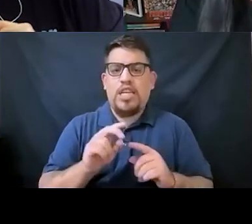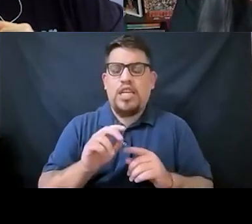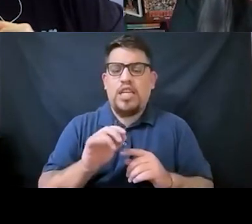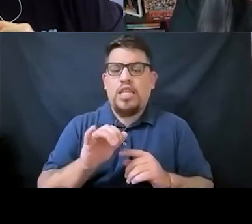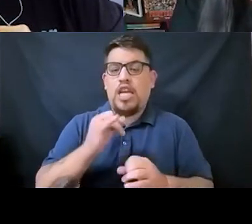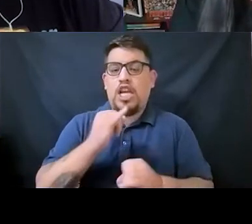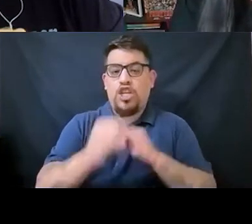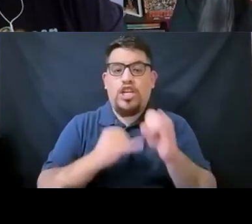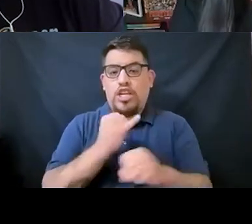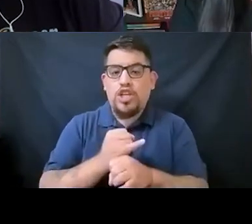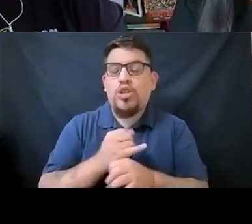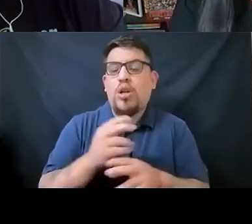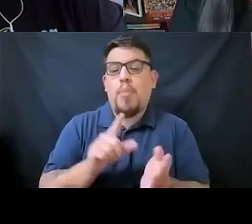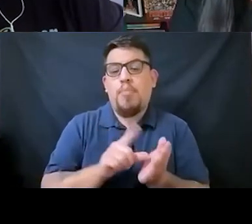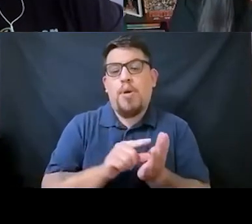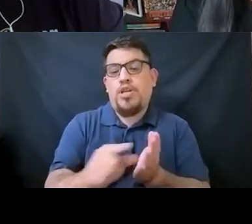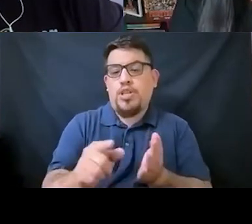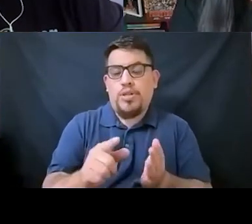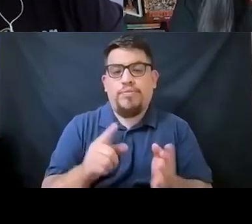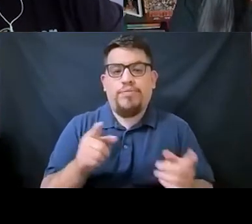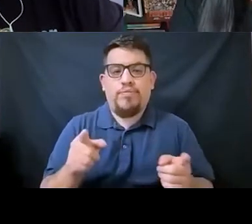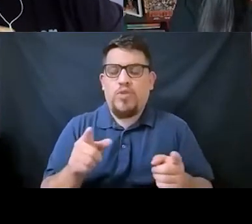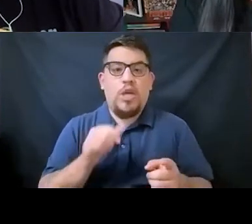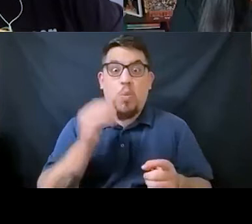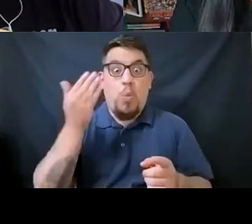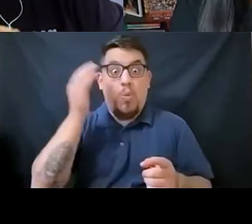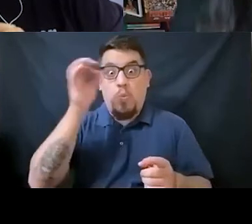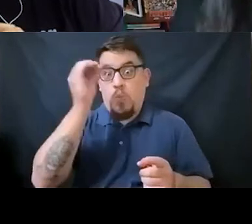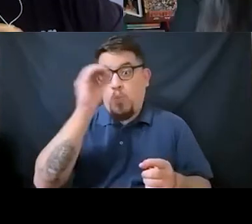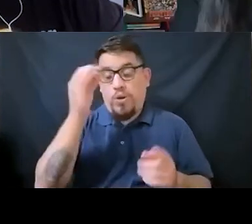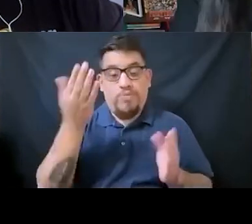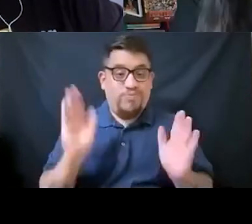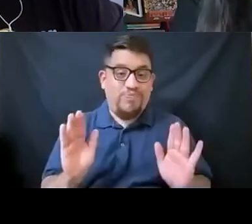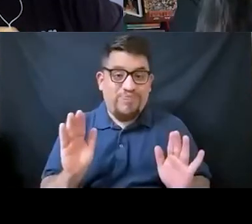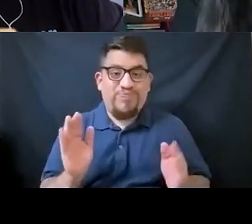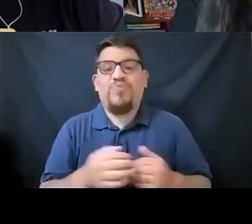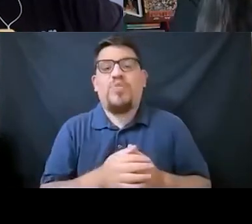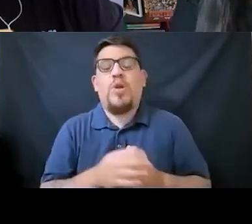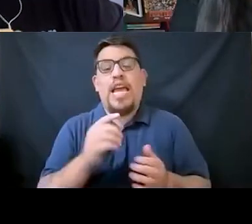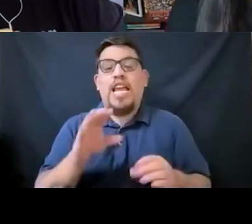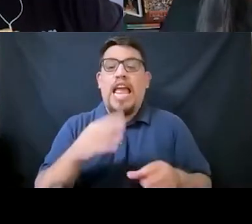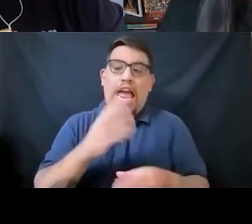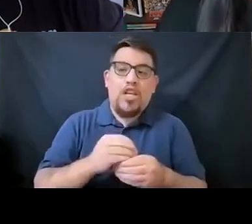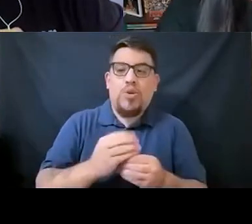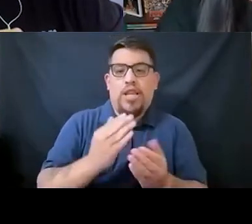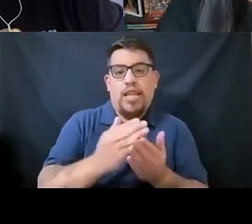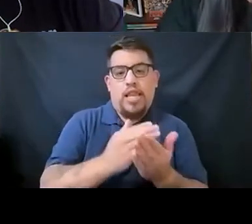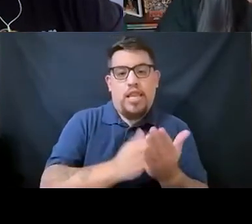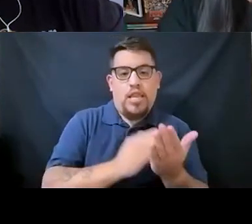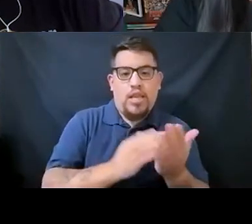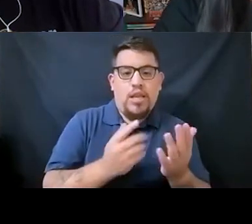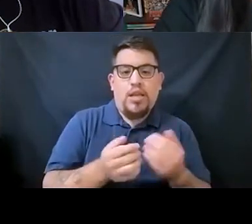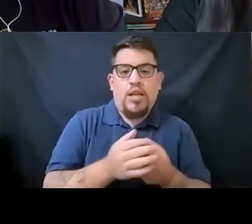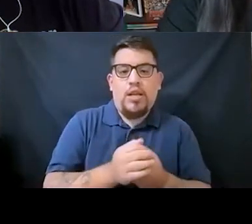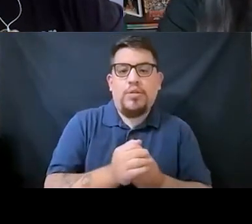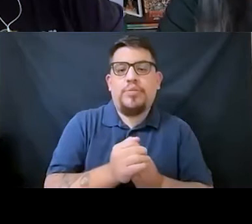are with a domestic publisher that we weren't aware of. So that's just one of the other things that we had to add to the list is, okay, when you work with an international